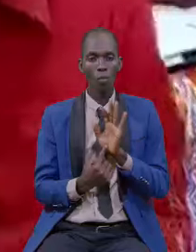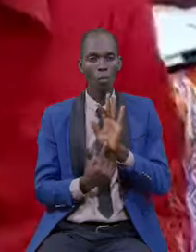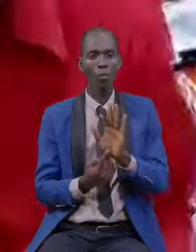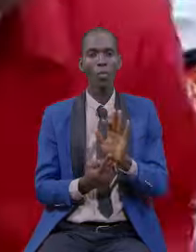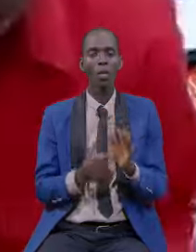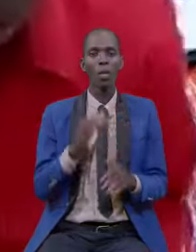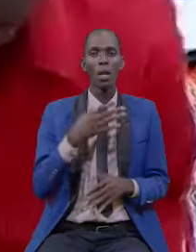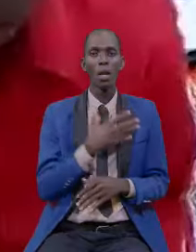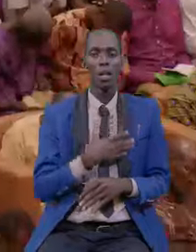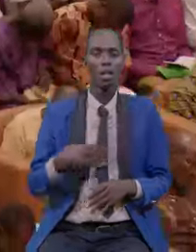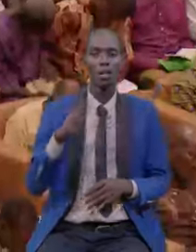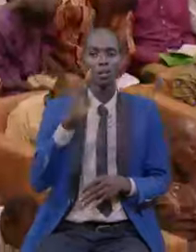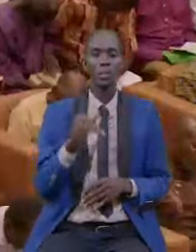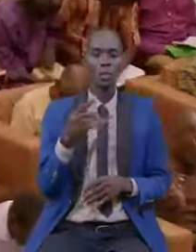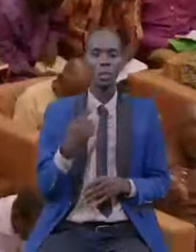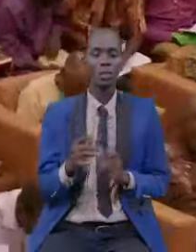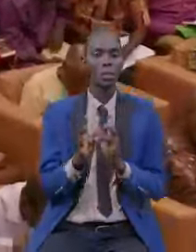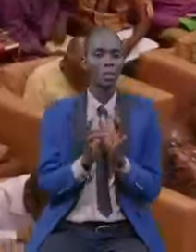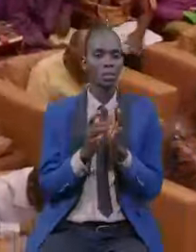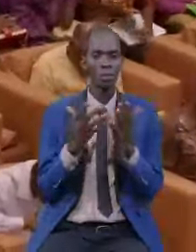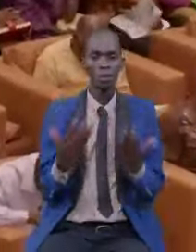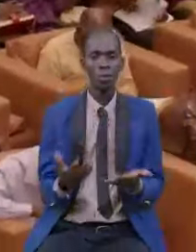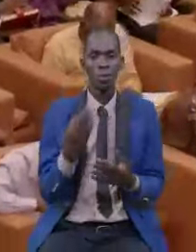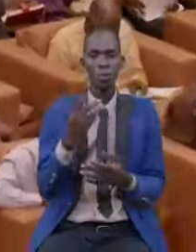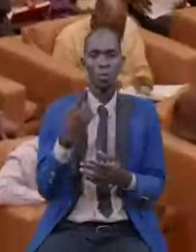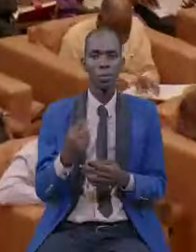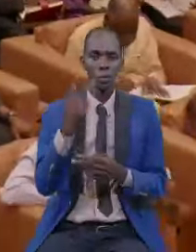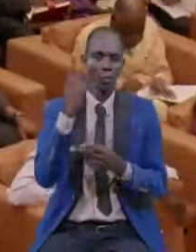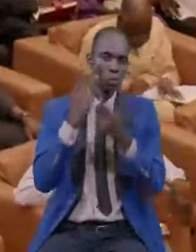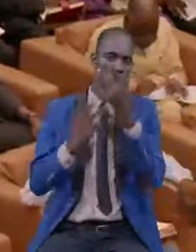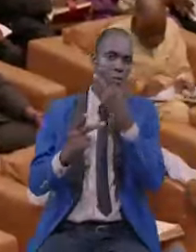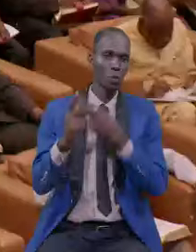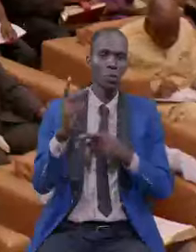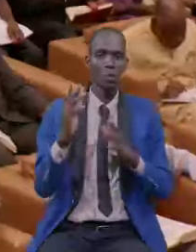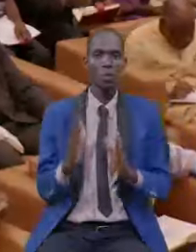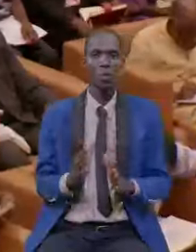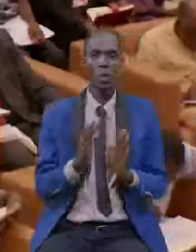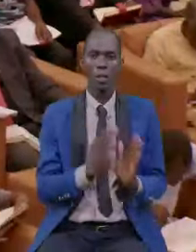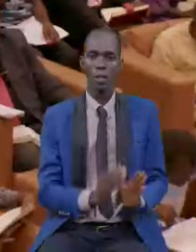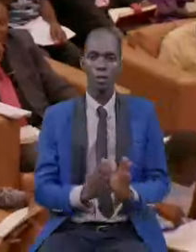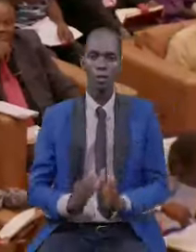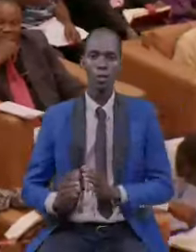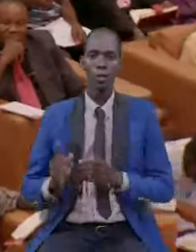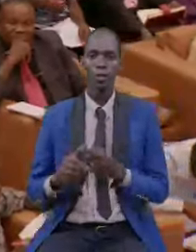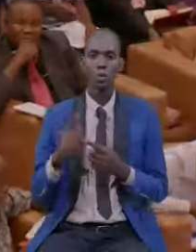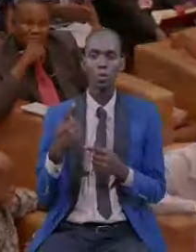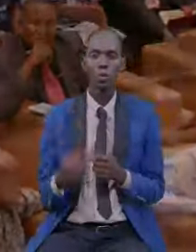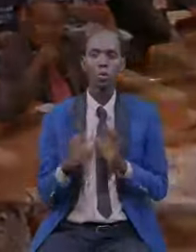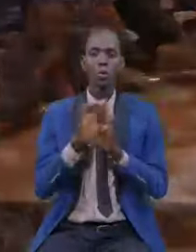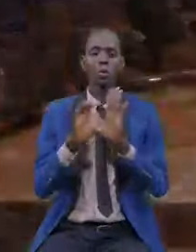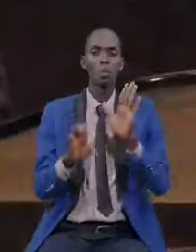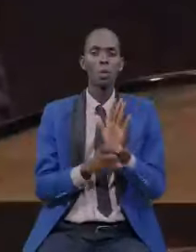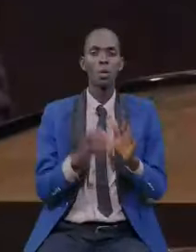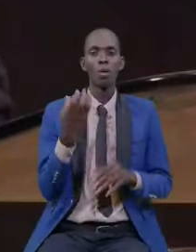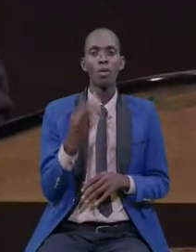the scriptures of the prophets, according to the commandment of